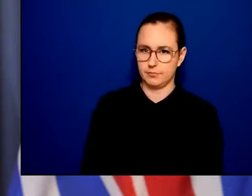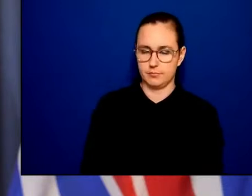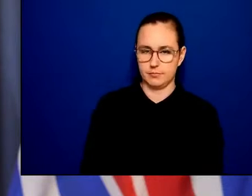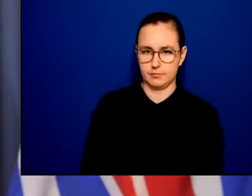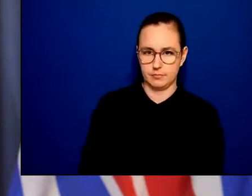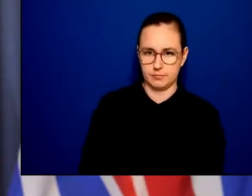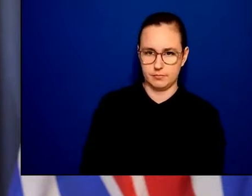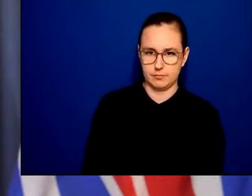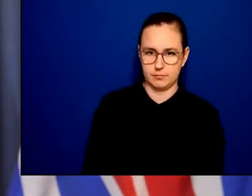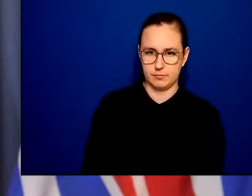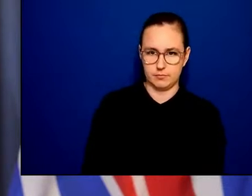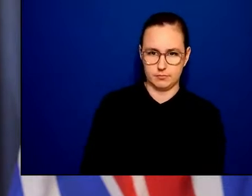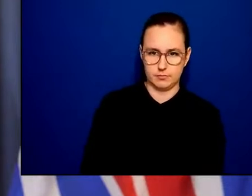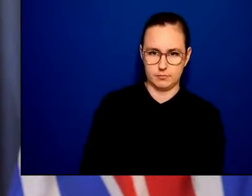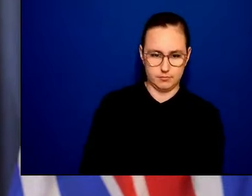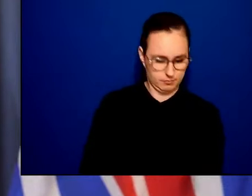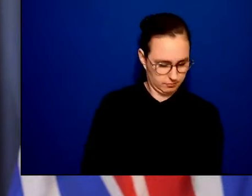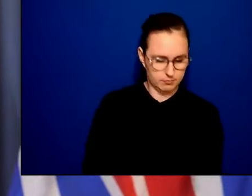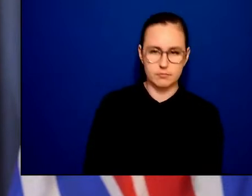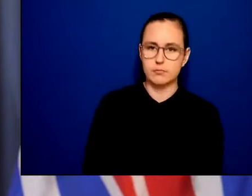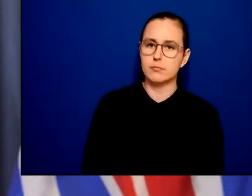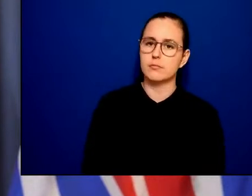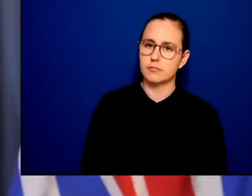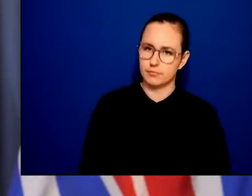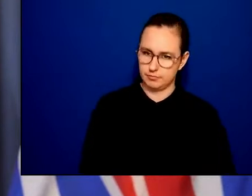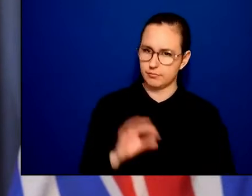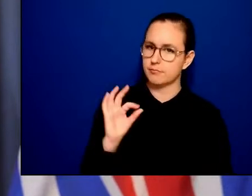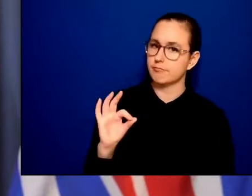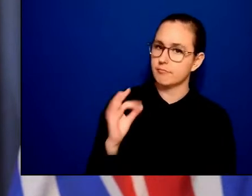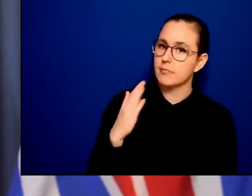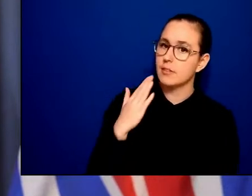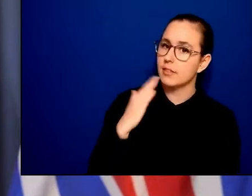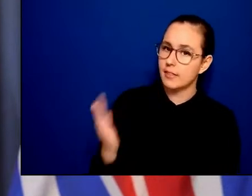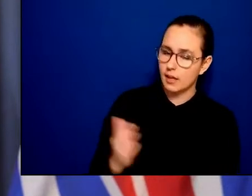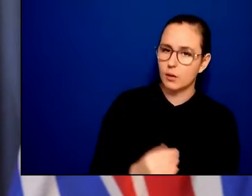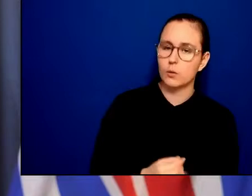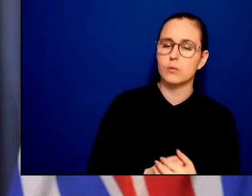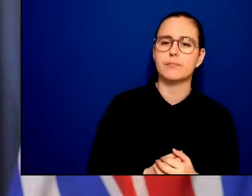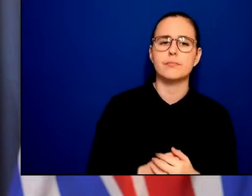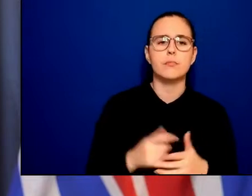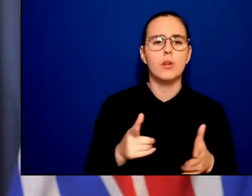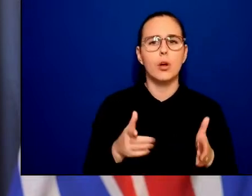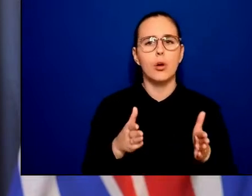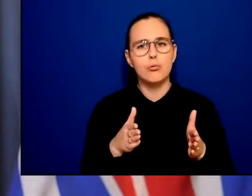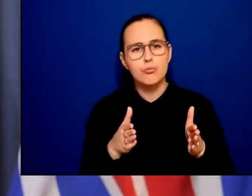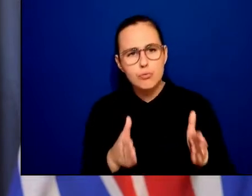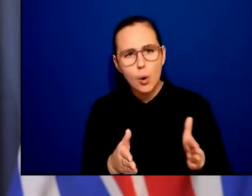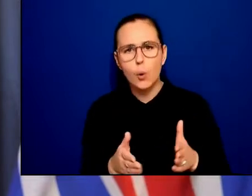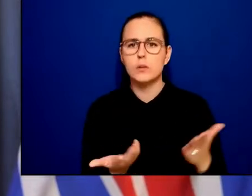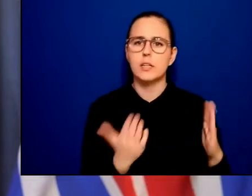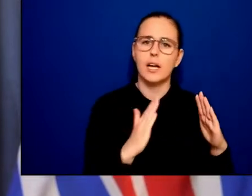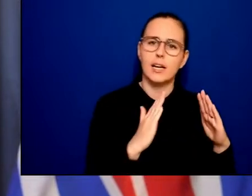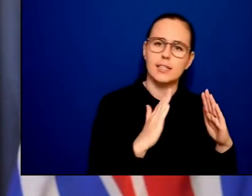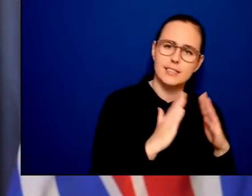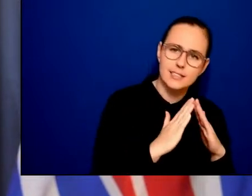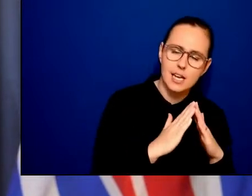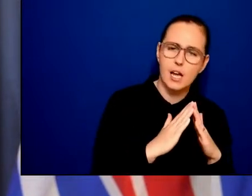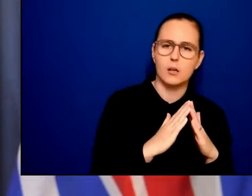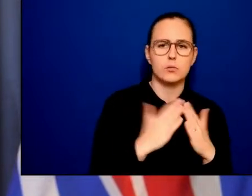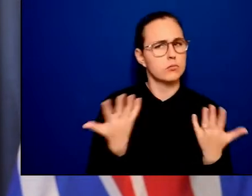Much. I'd just like to know, whether it's on roadways or in impacted towns, how many people are unaccounted for in our province today?